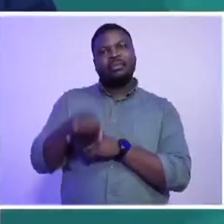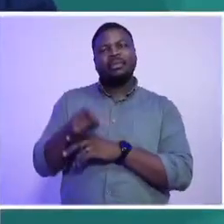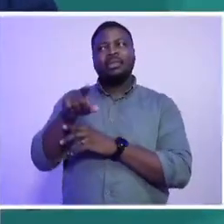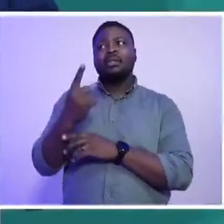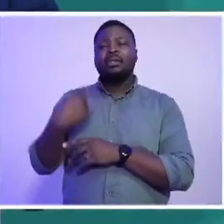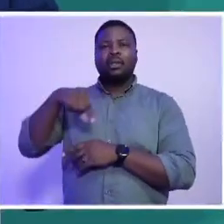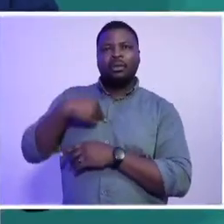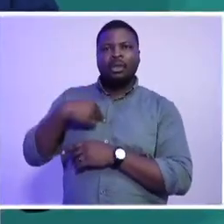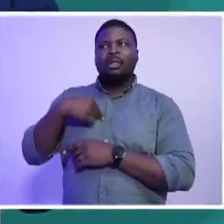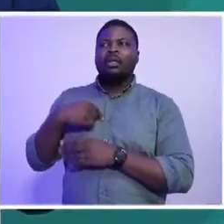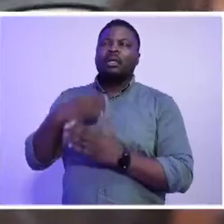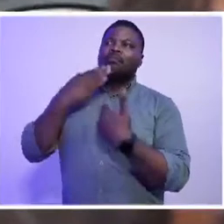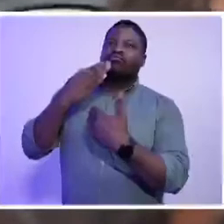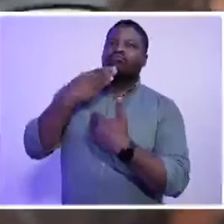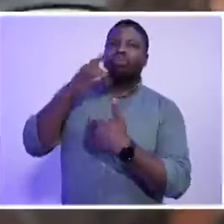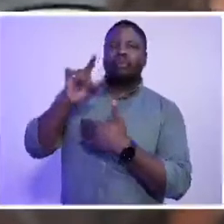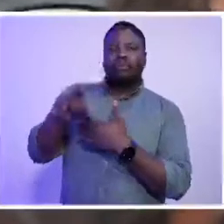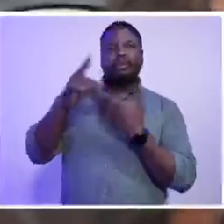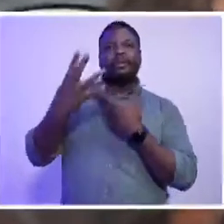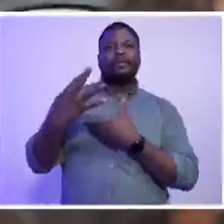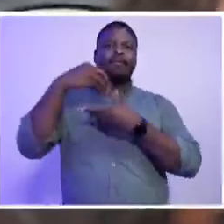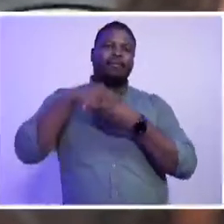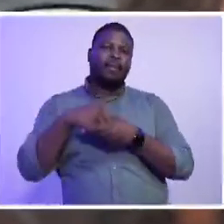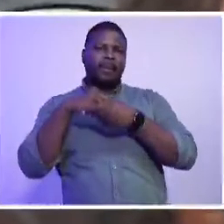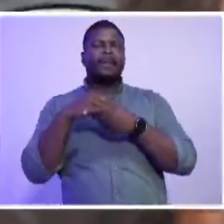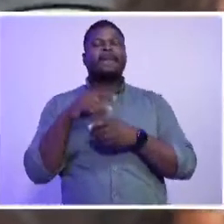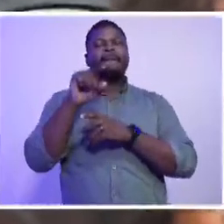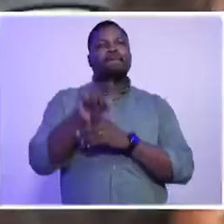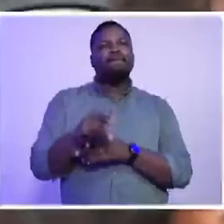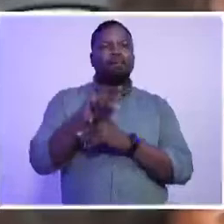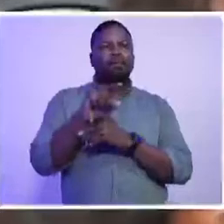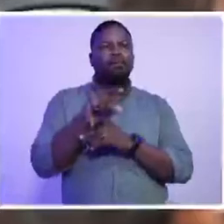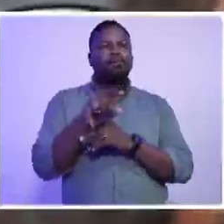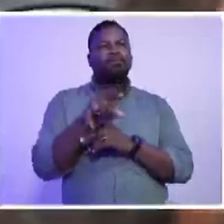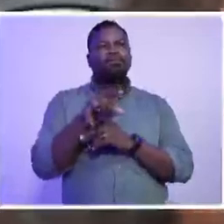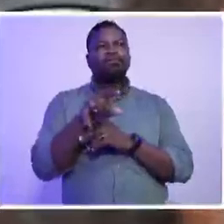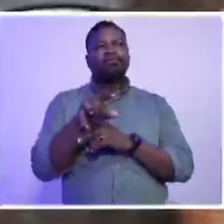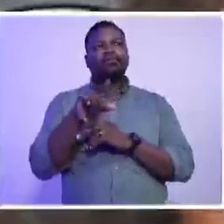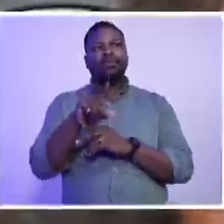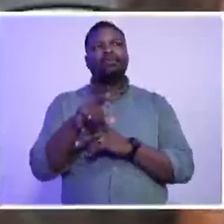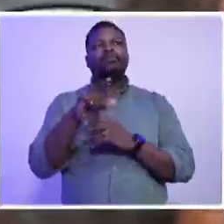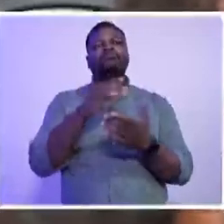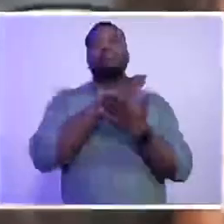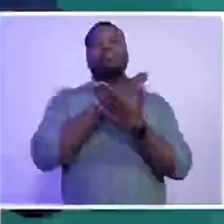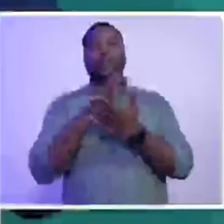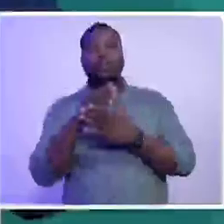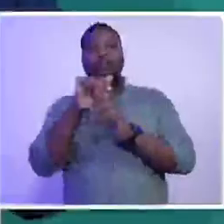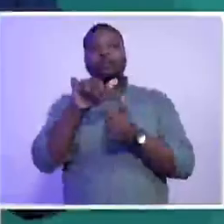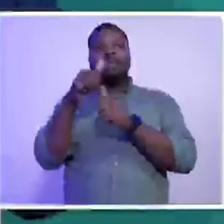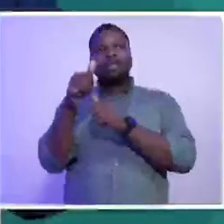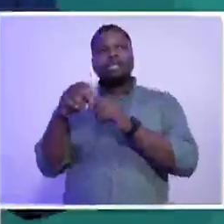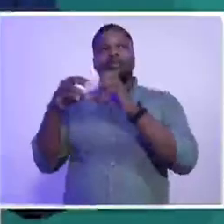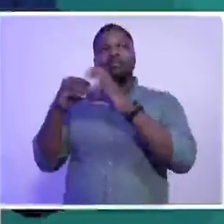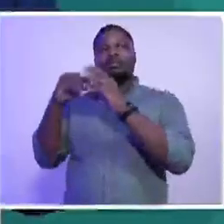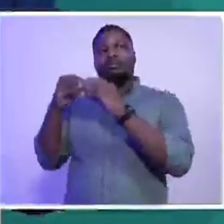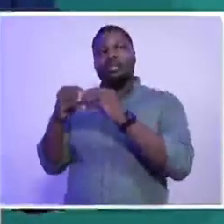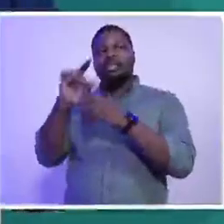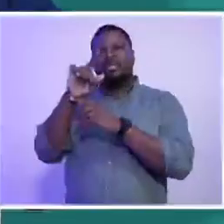very thankful for, including some members from diplomatic